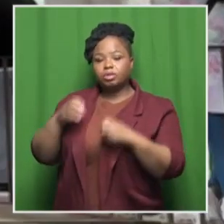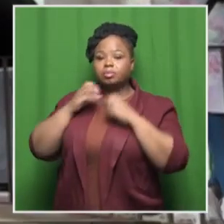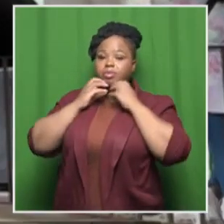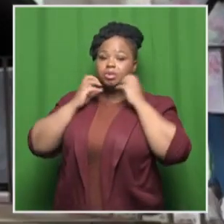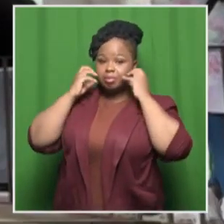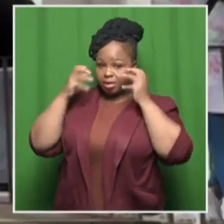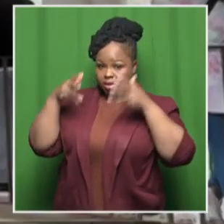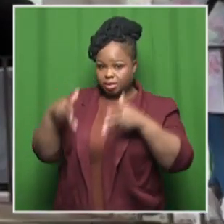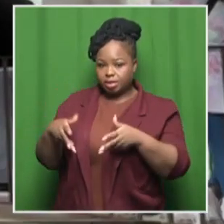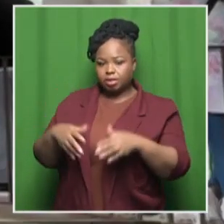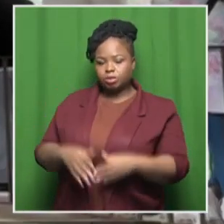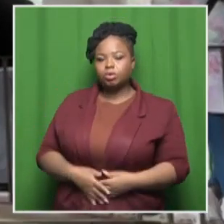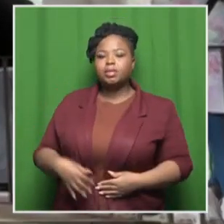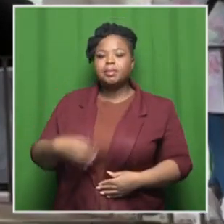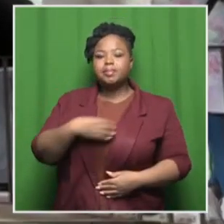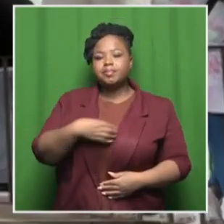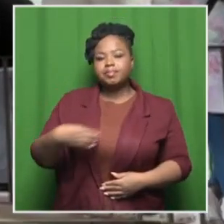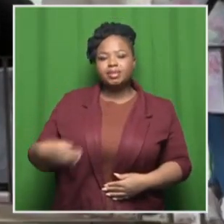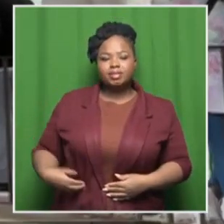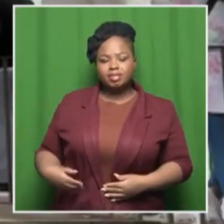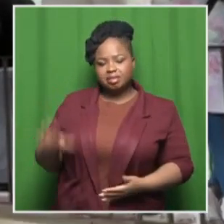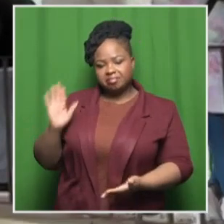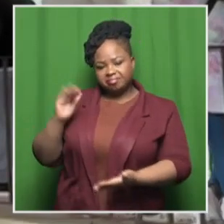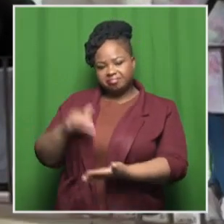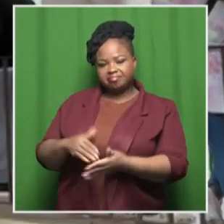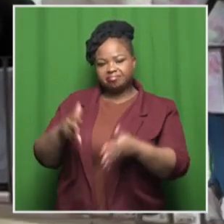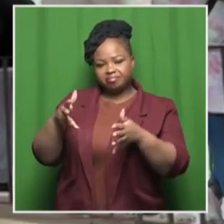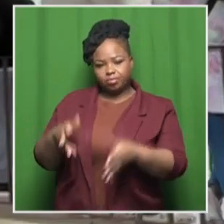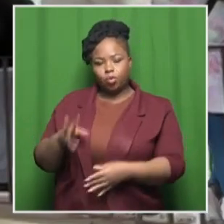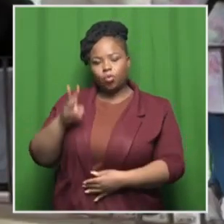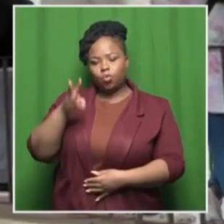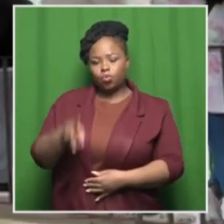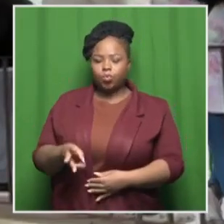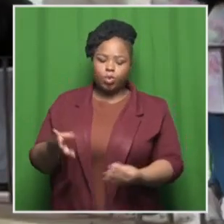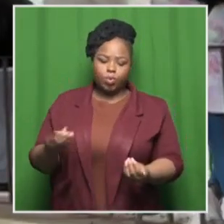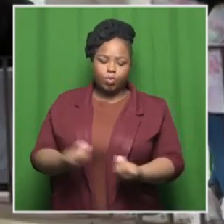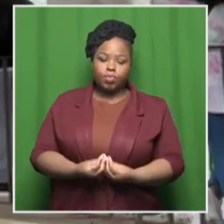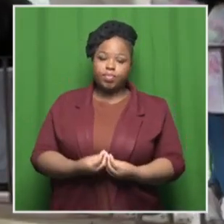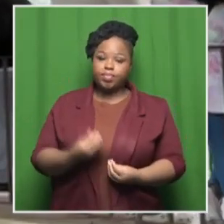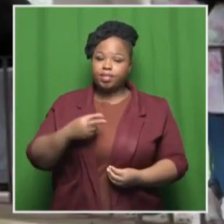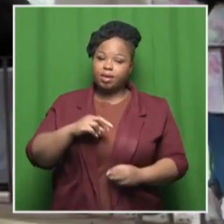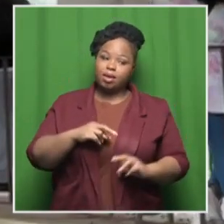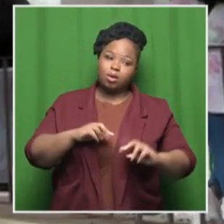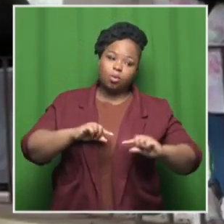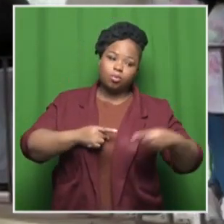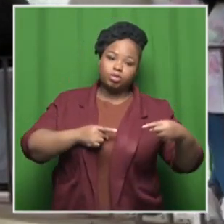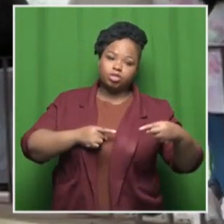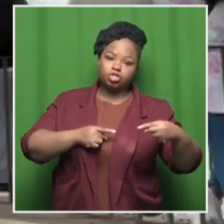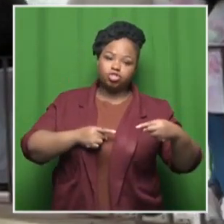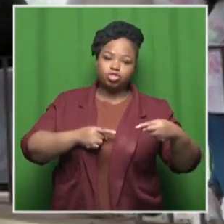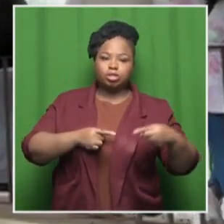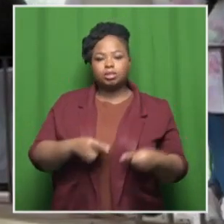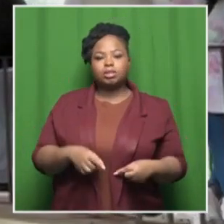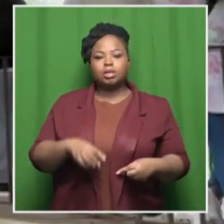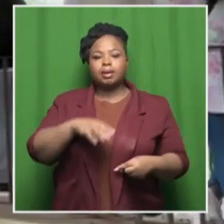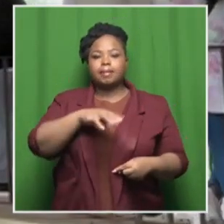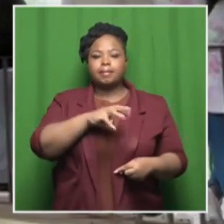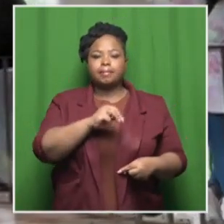expected to cast his ballot along the leaders of the opposition, Osufo